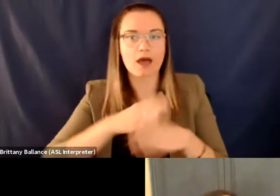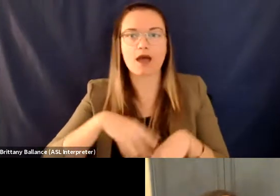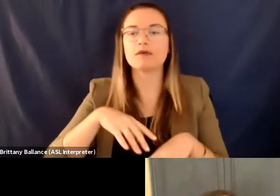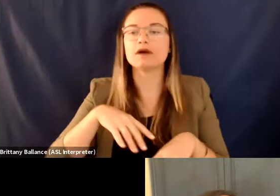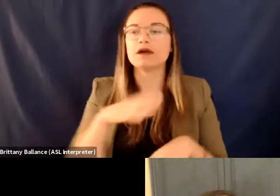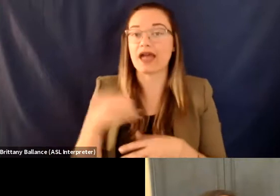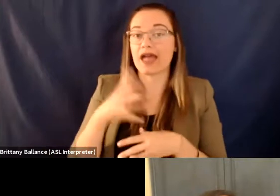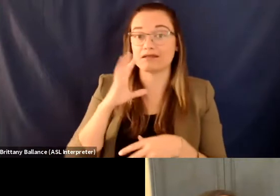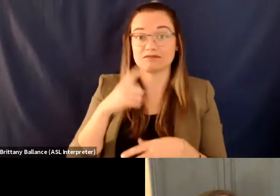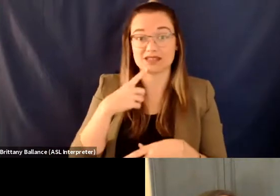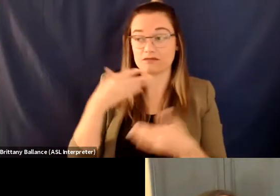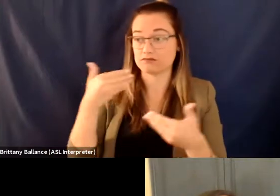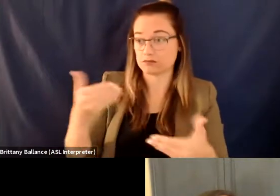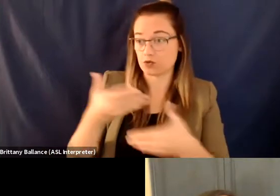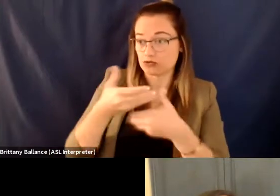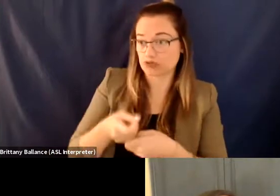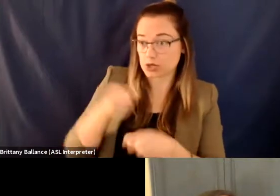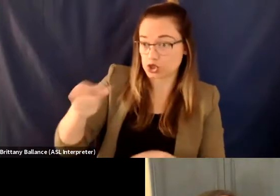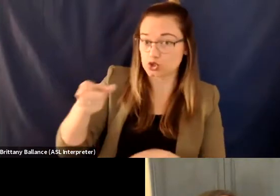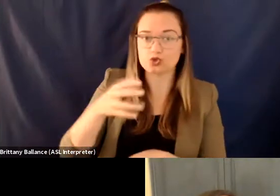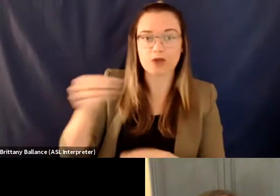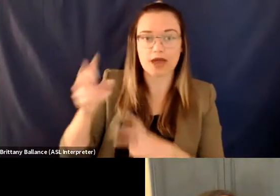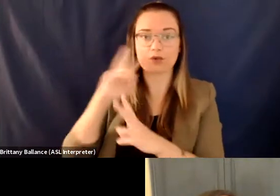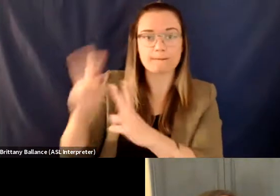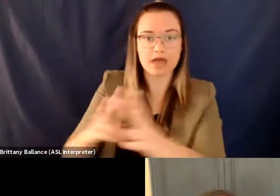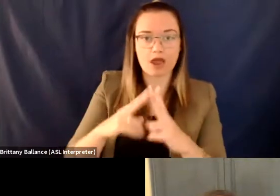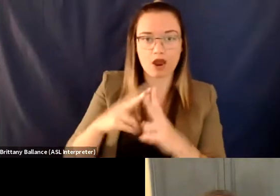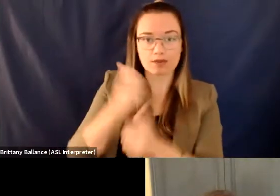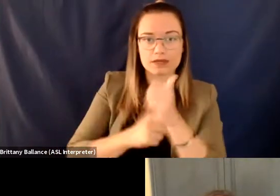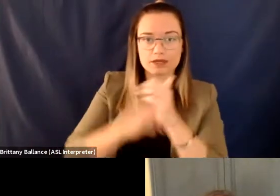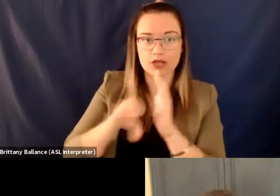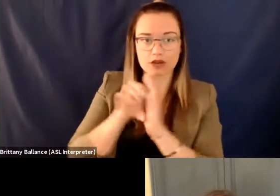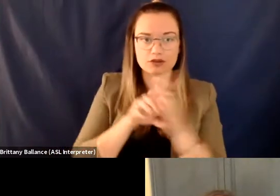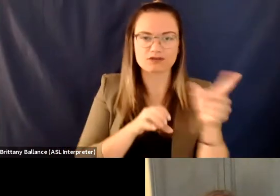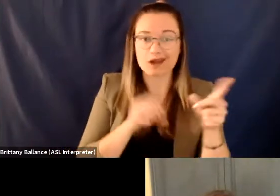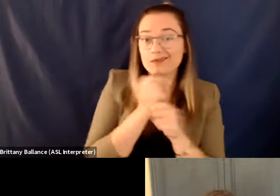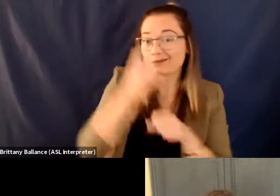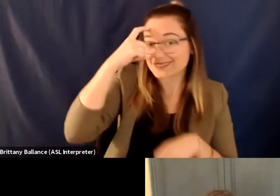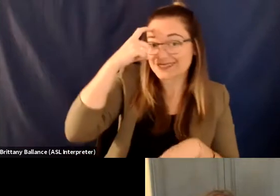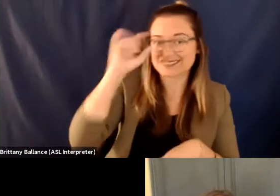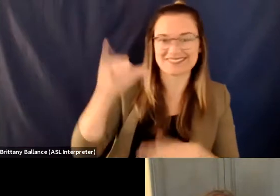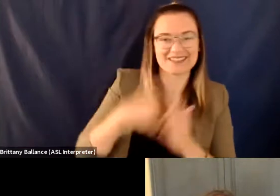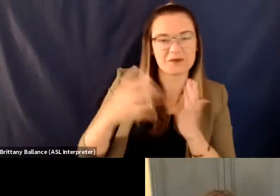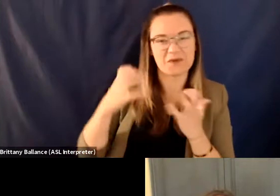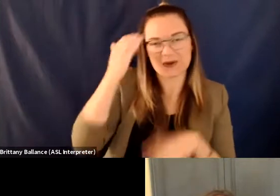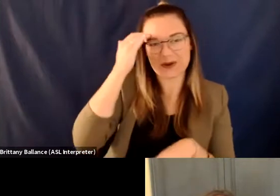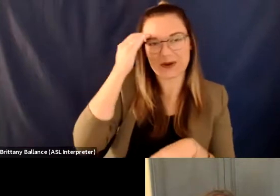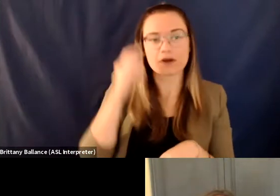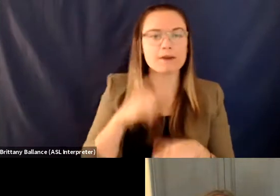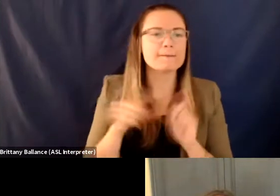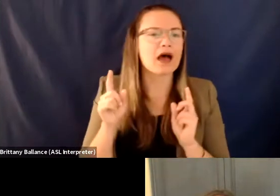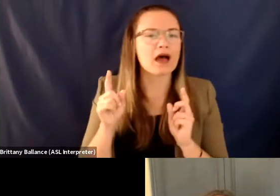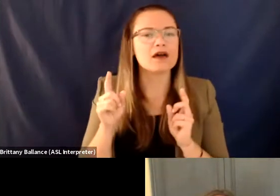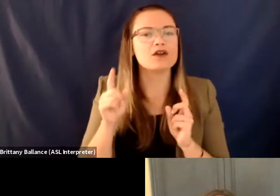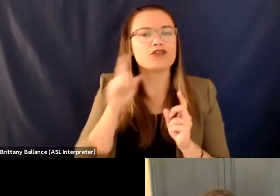gonna trust you and you're gonna be paired with these characters. That makes sense. That's what I wanted to know. But then in the